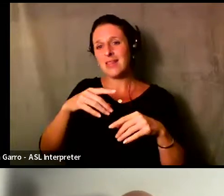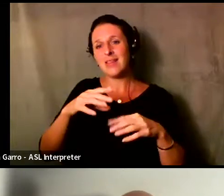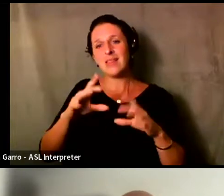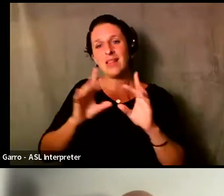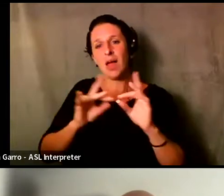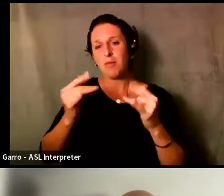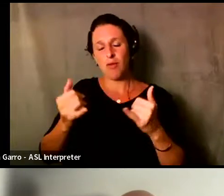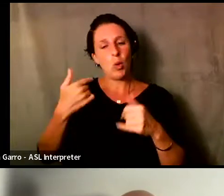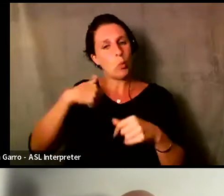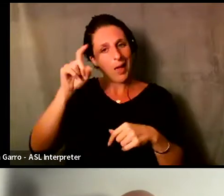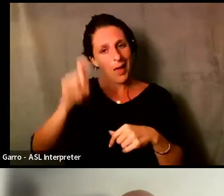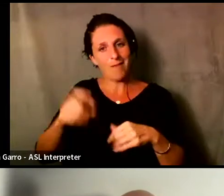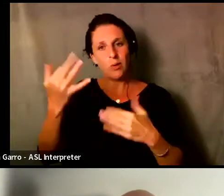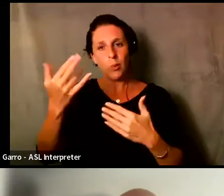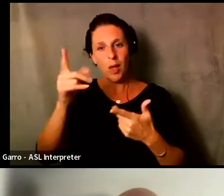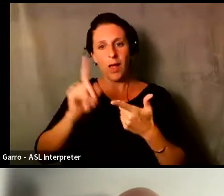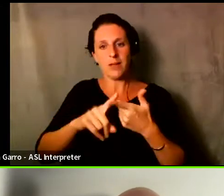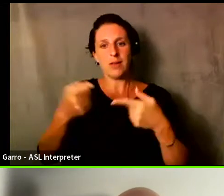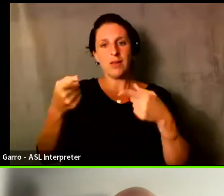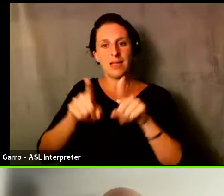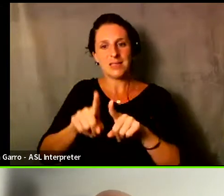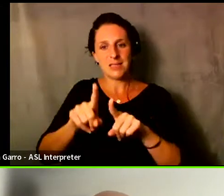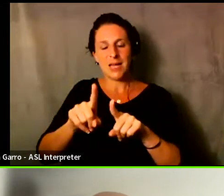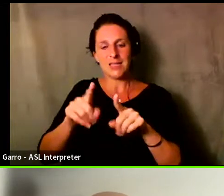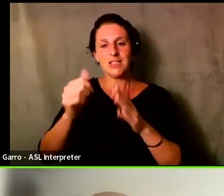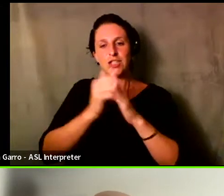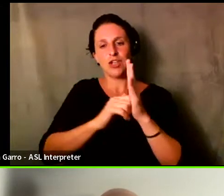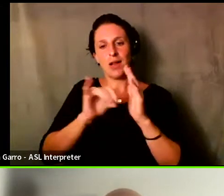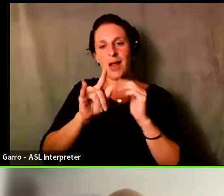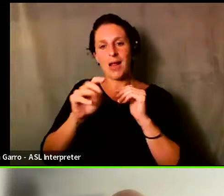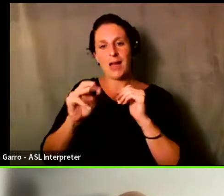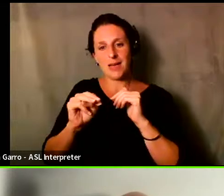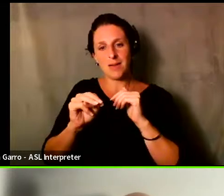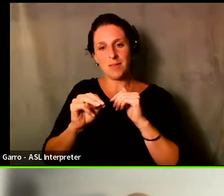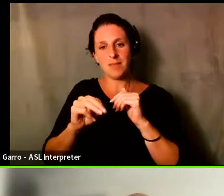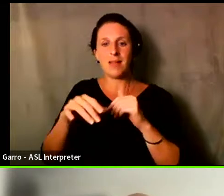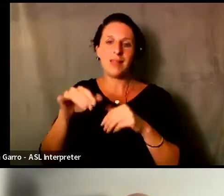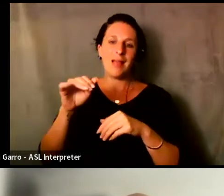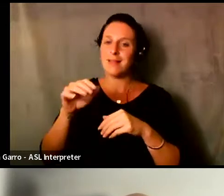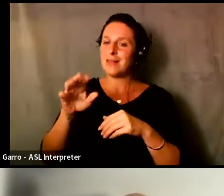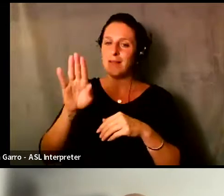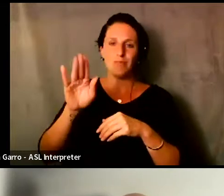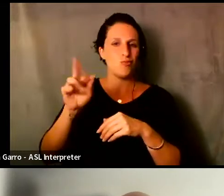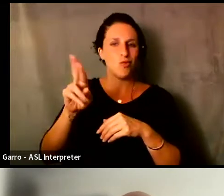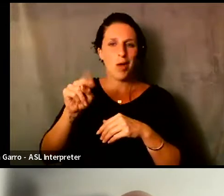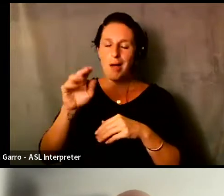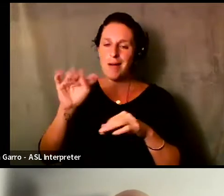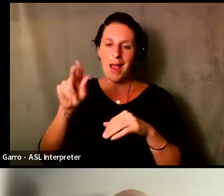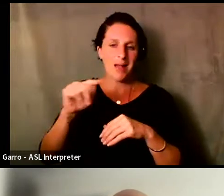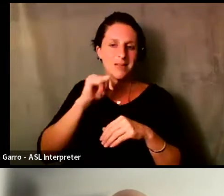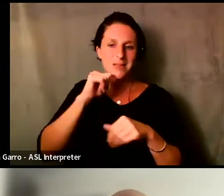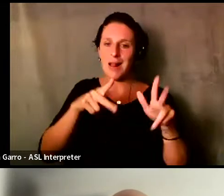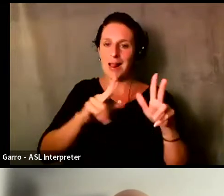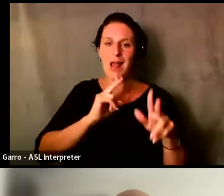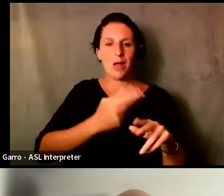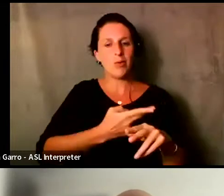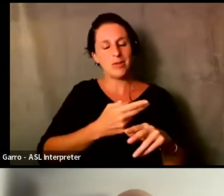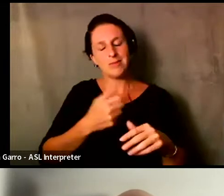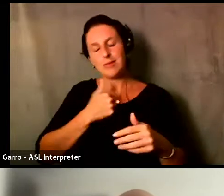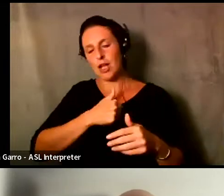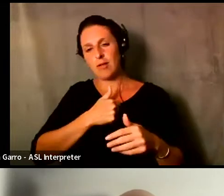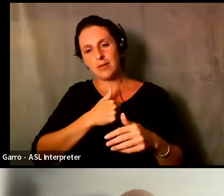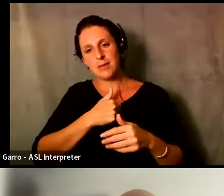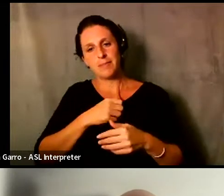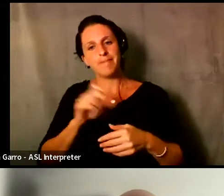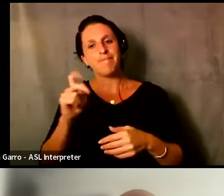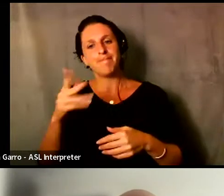wait until the consent agenda item. Okay. Yeah, right. the Brown I'll Act doesn't be- allow us to. I All apologize. right. Sorry about that. Thank you.